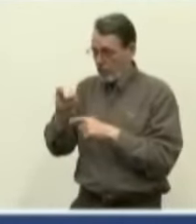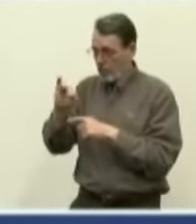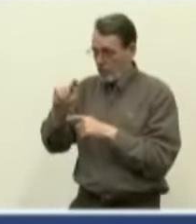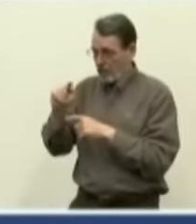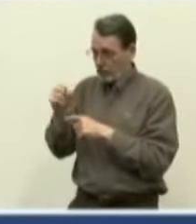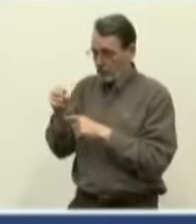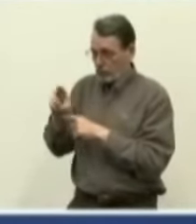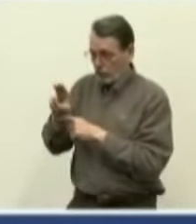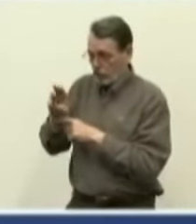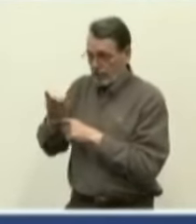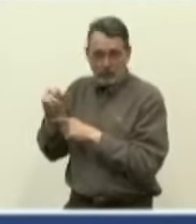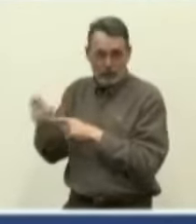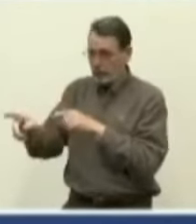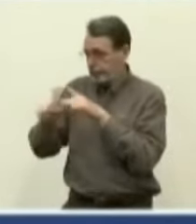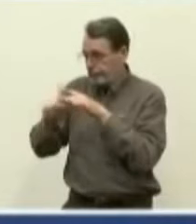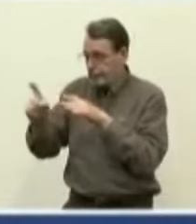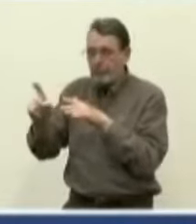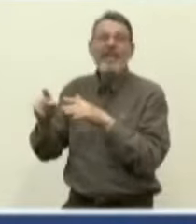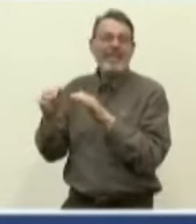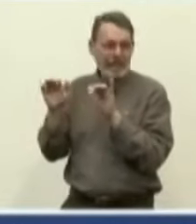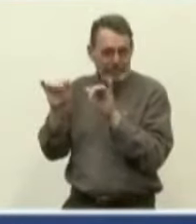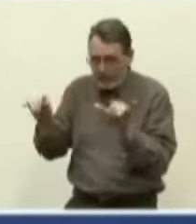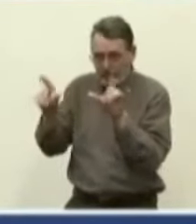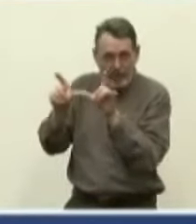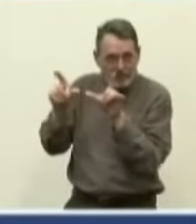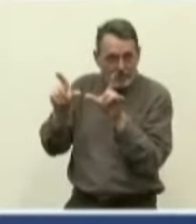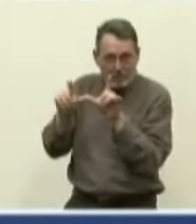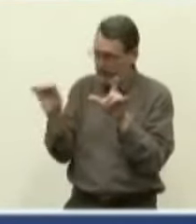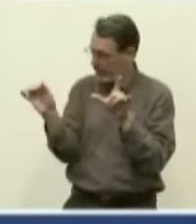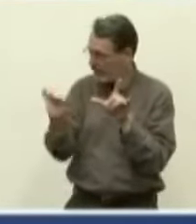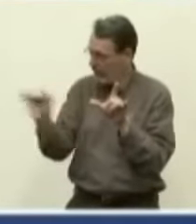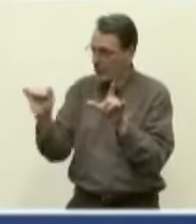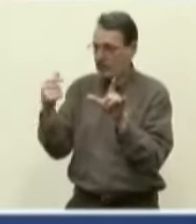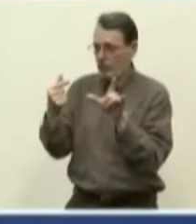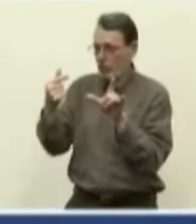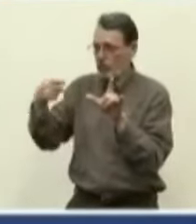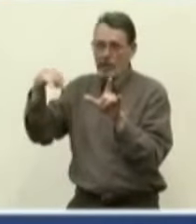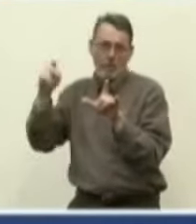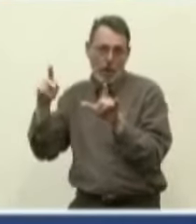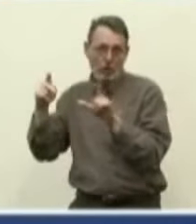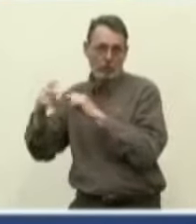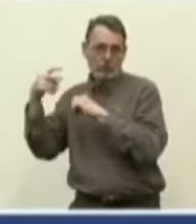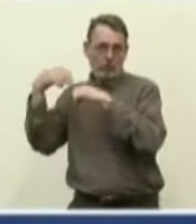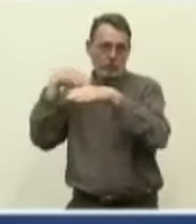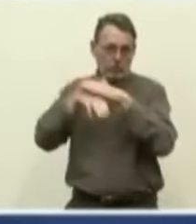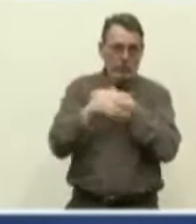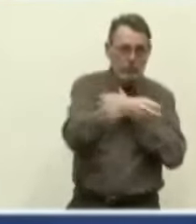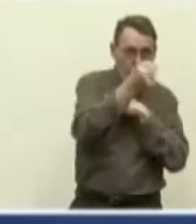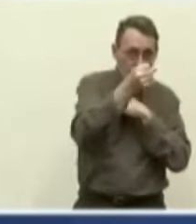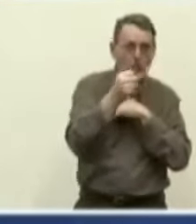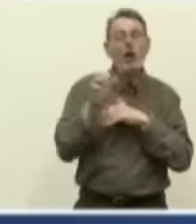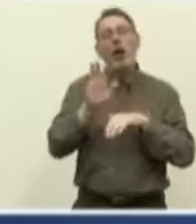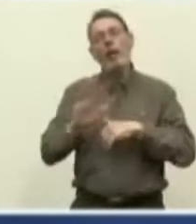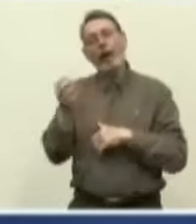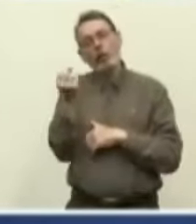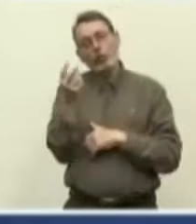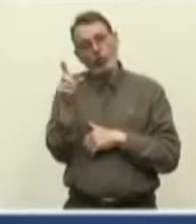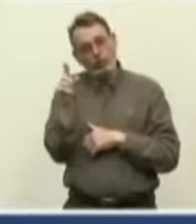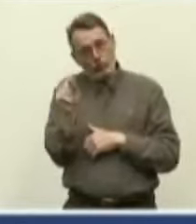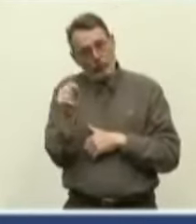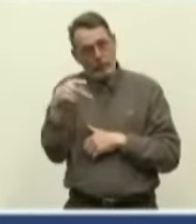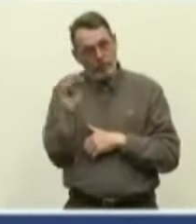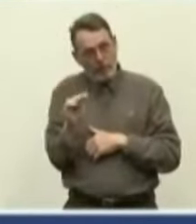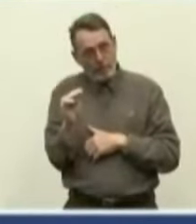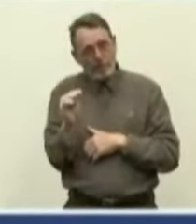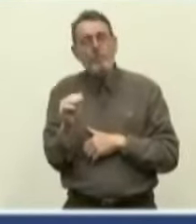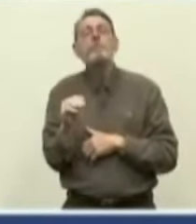plate as the vehicle described in the Golden Gate Park auto burglary. At approximately 12:20 p.m.,